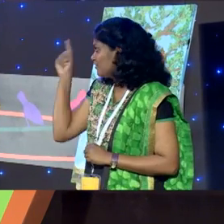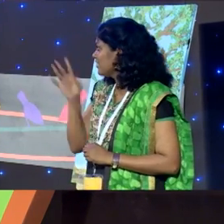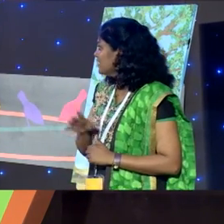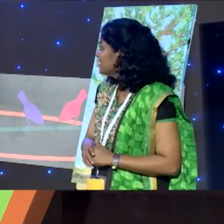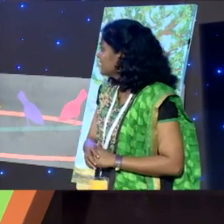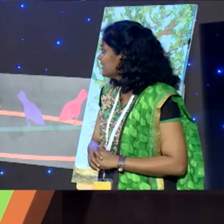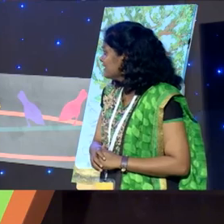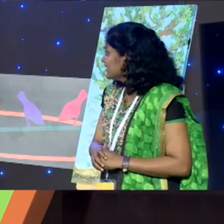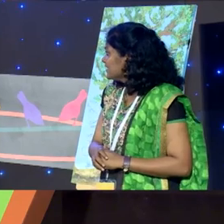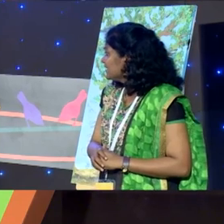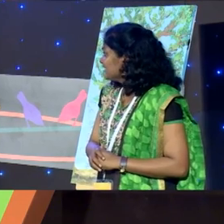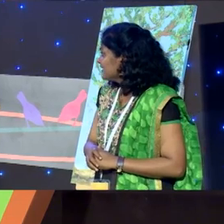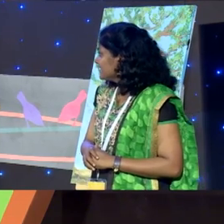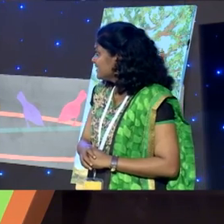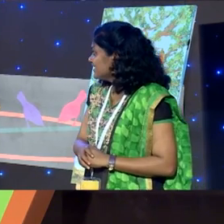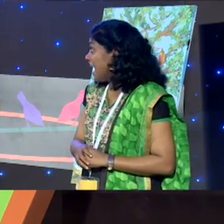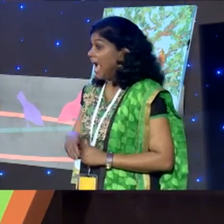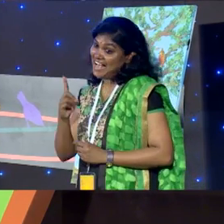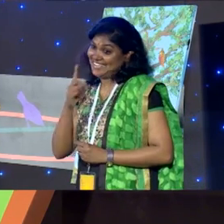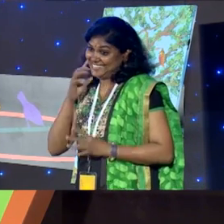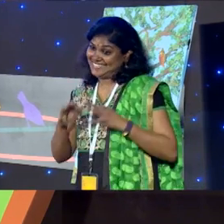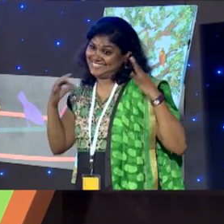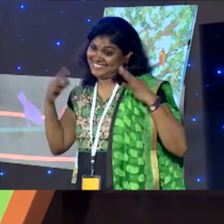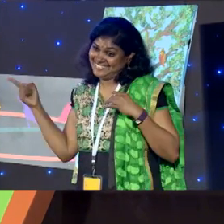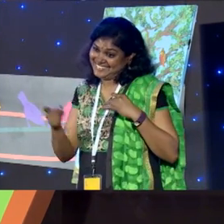she's crazy enough to have said yes to marry me.